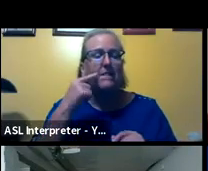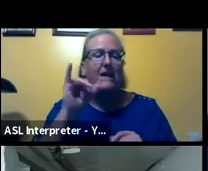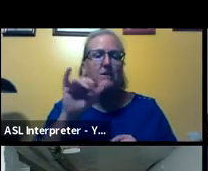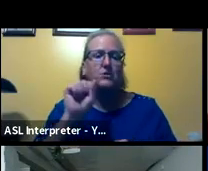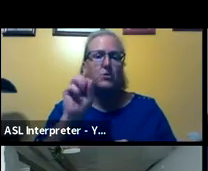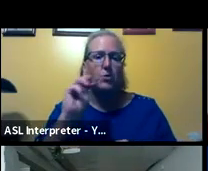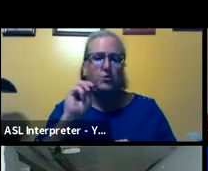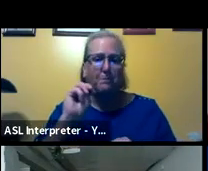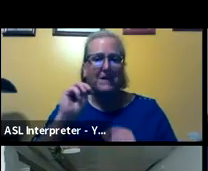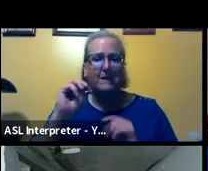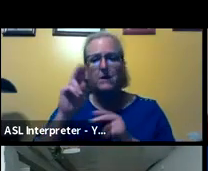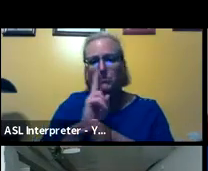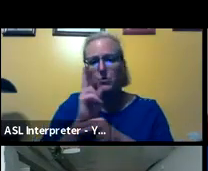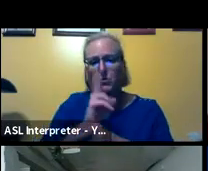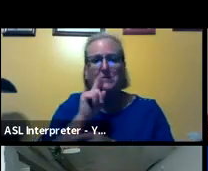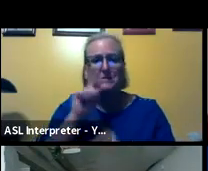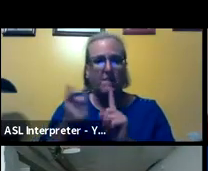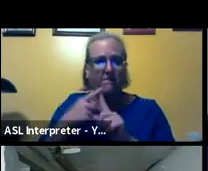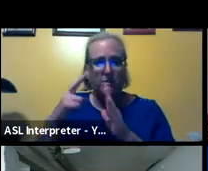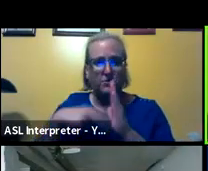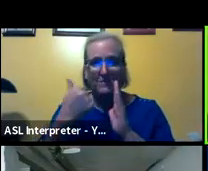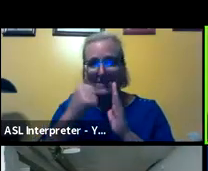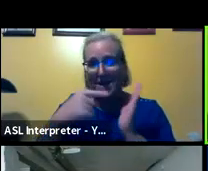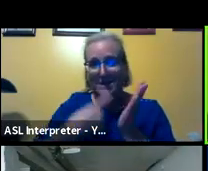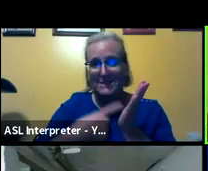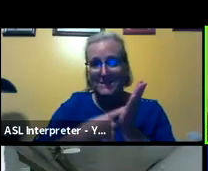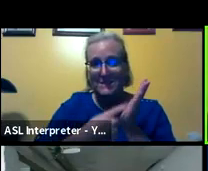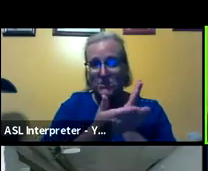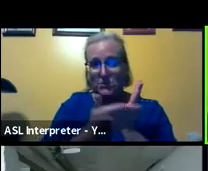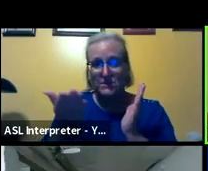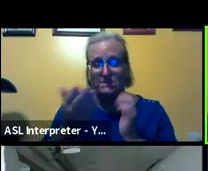as a first read. Now, is there any discussion?